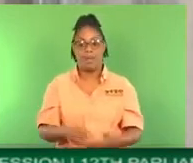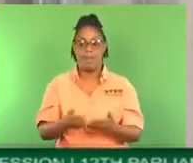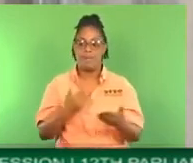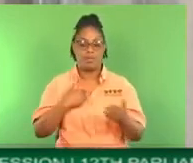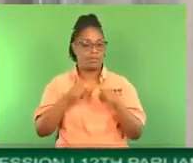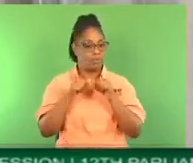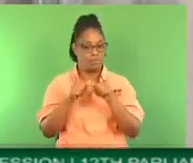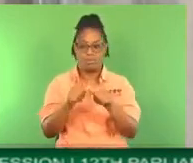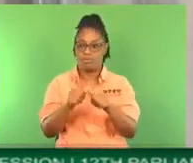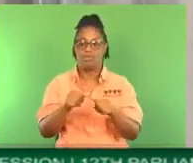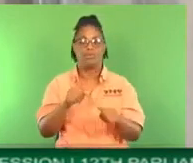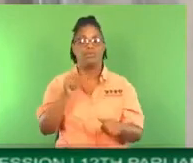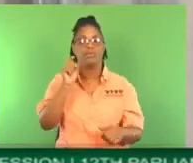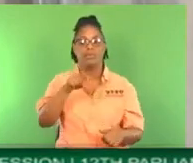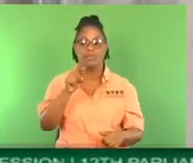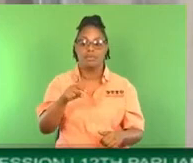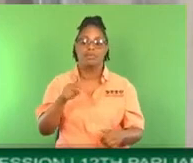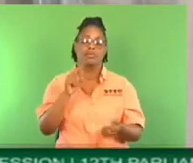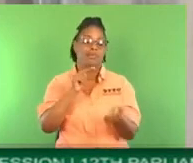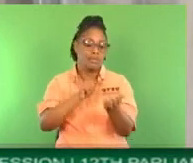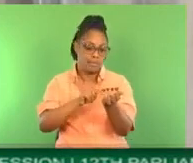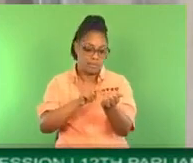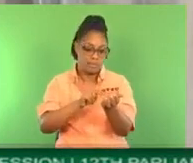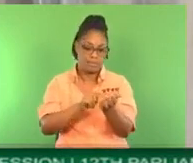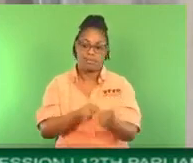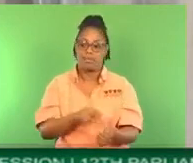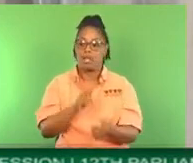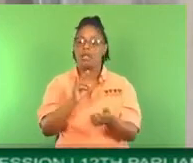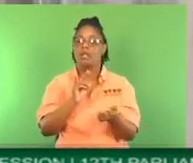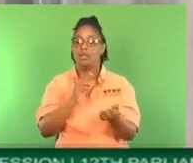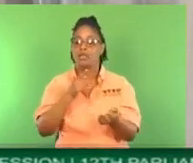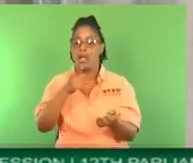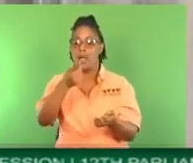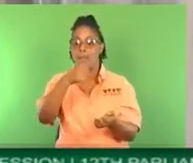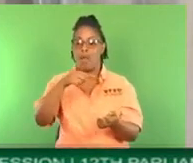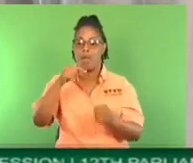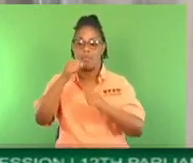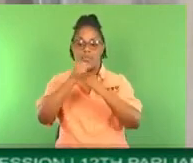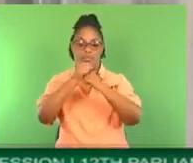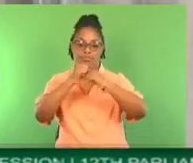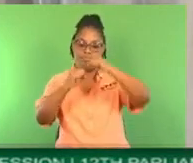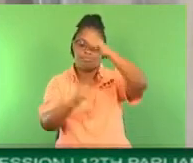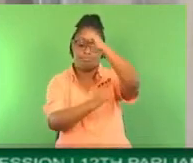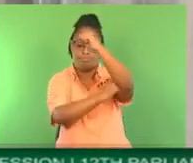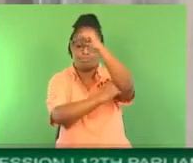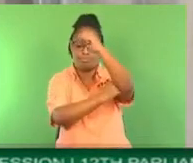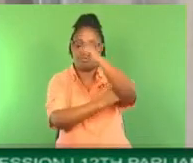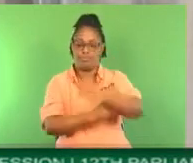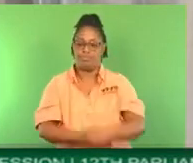about our nurses. Our nurses are the pillars upon which effective,